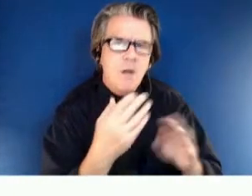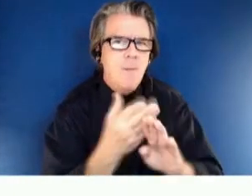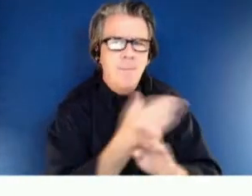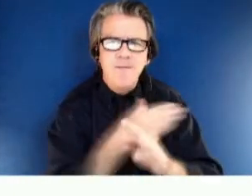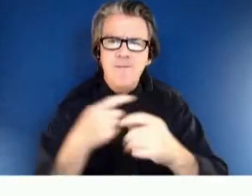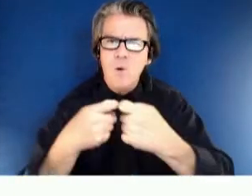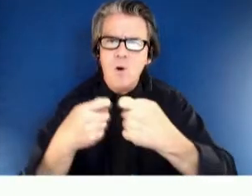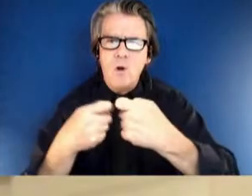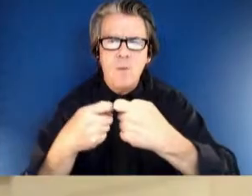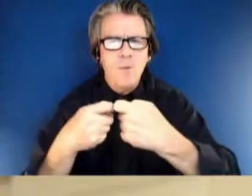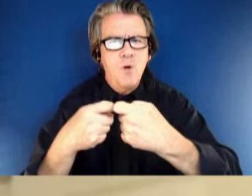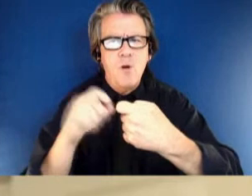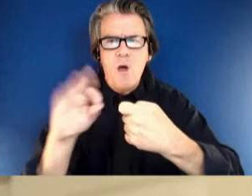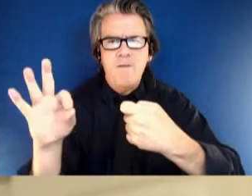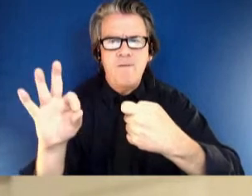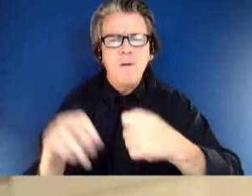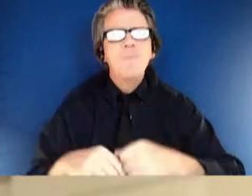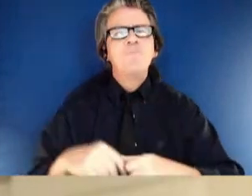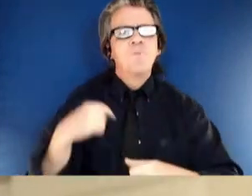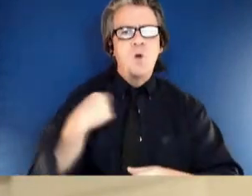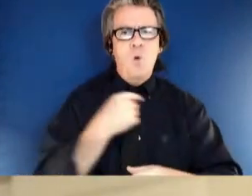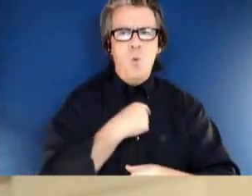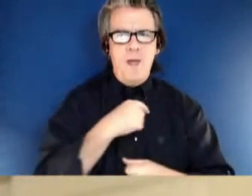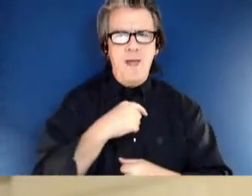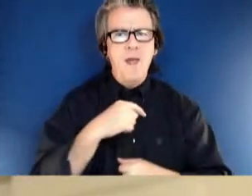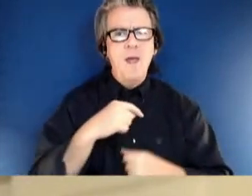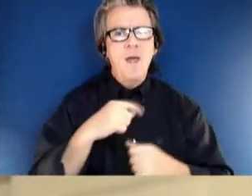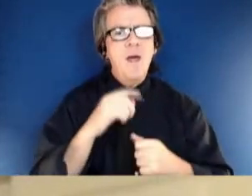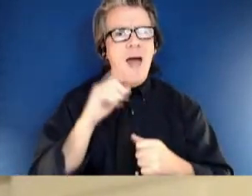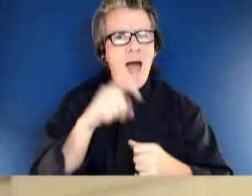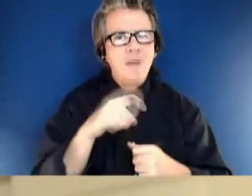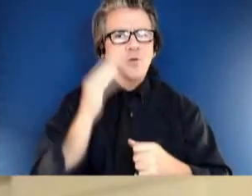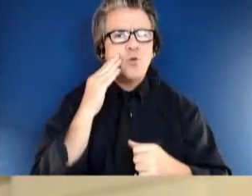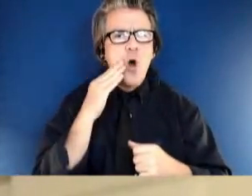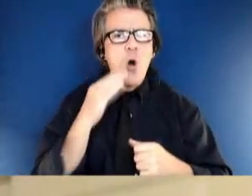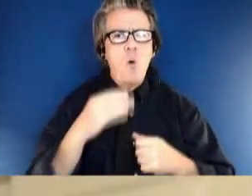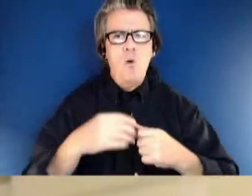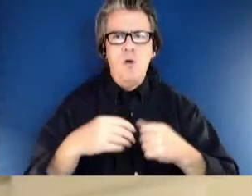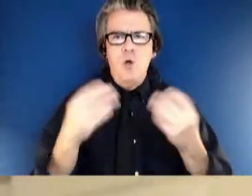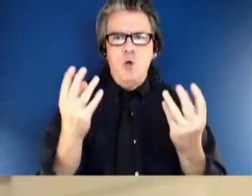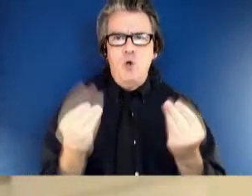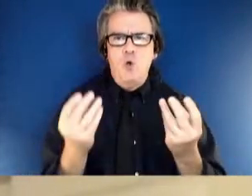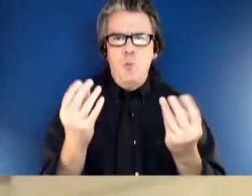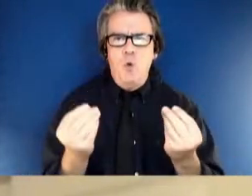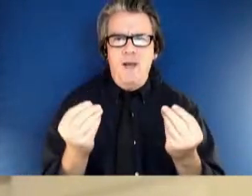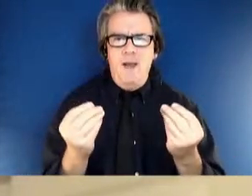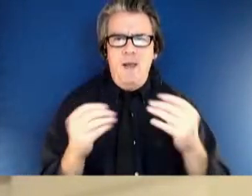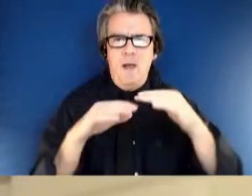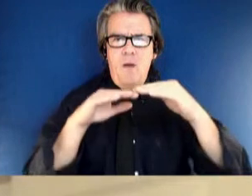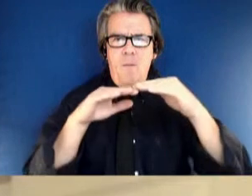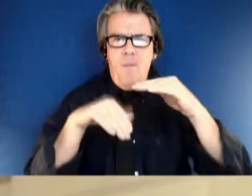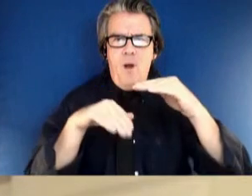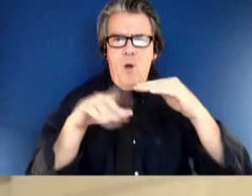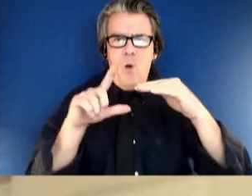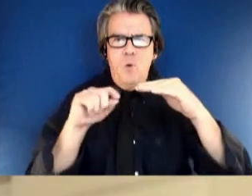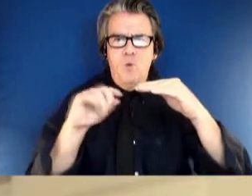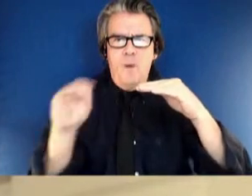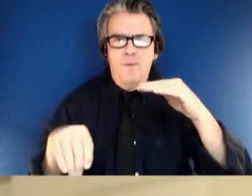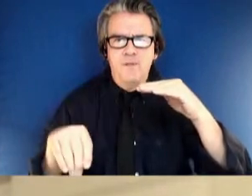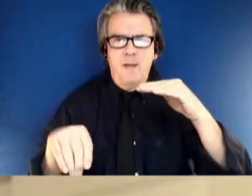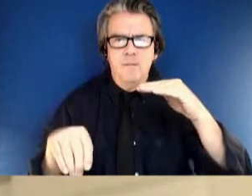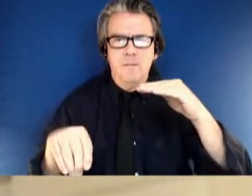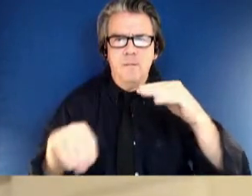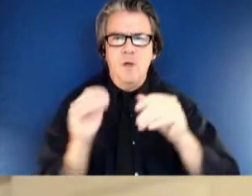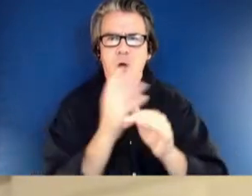include low humidity levels, generally 20% and below, forecasted sustained winds, generally above 25 miles